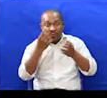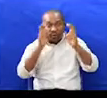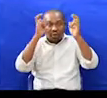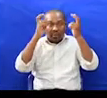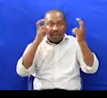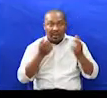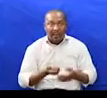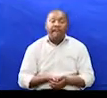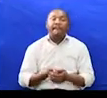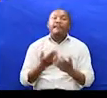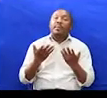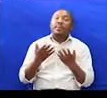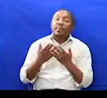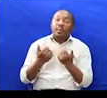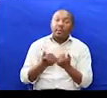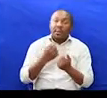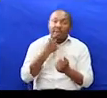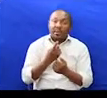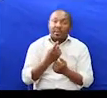I have a gold.